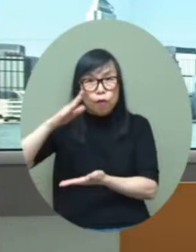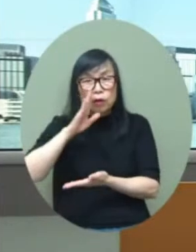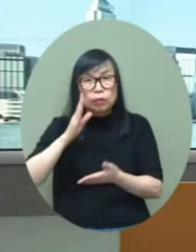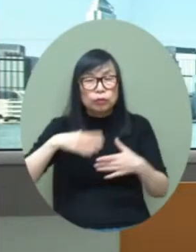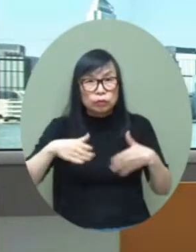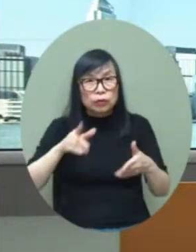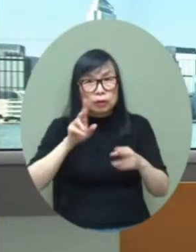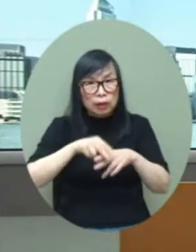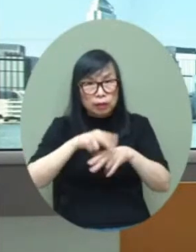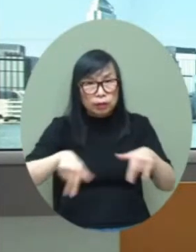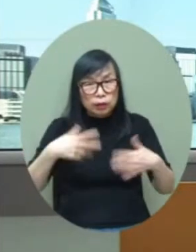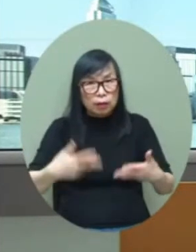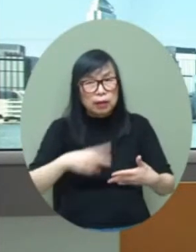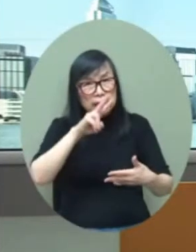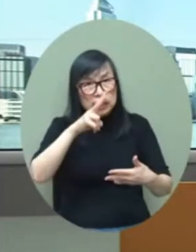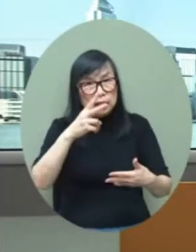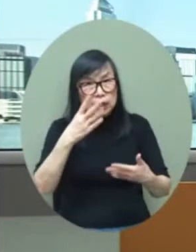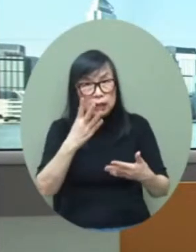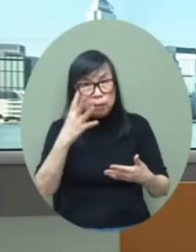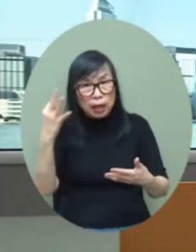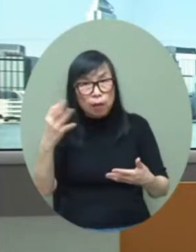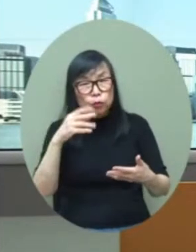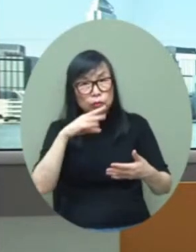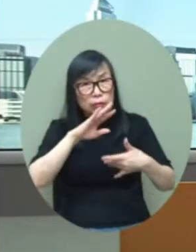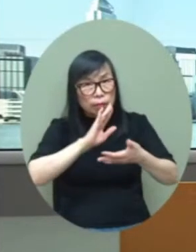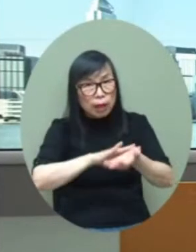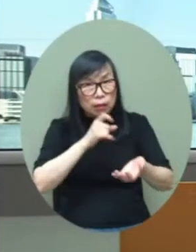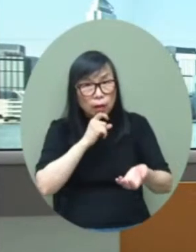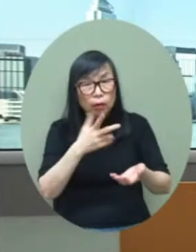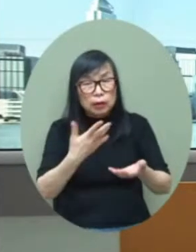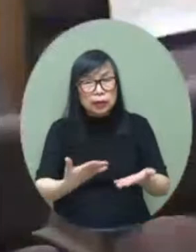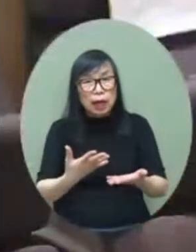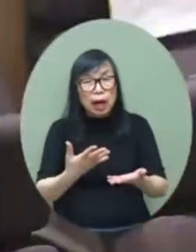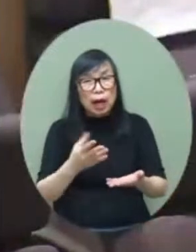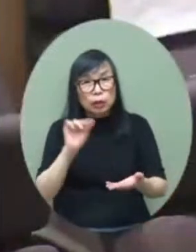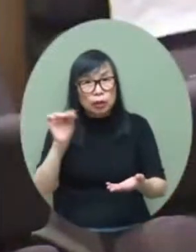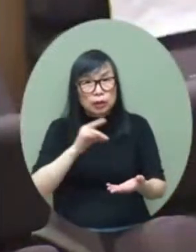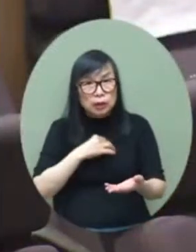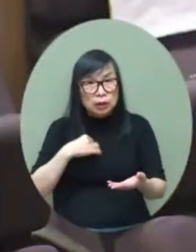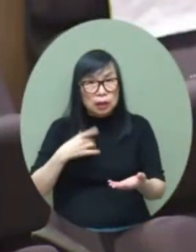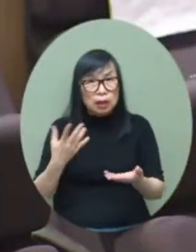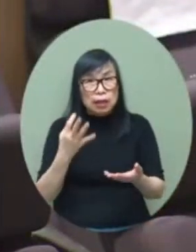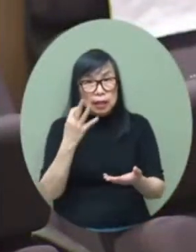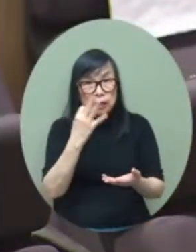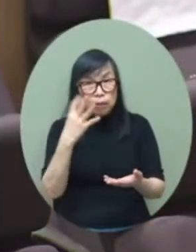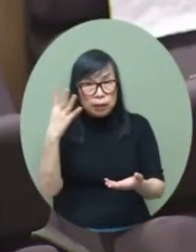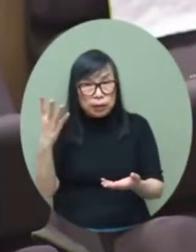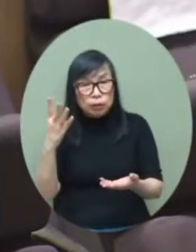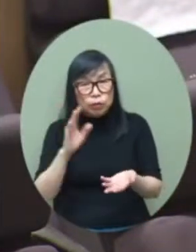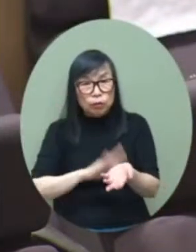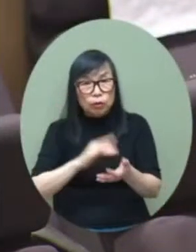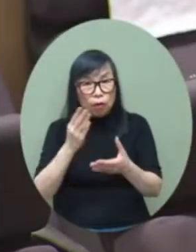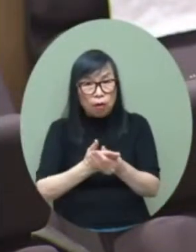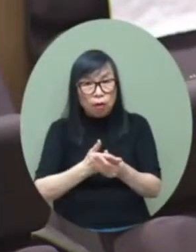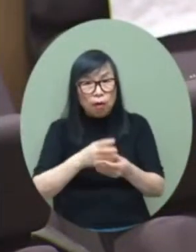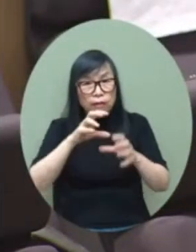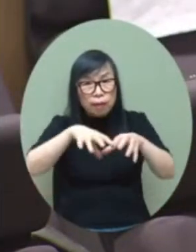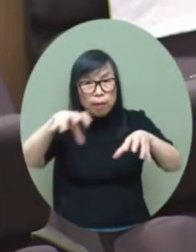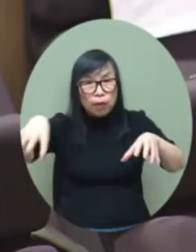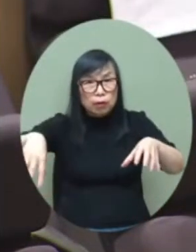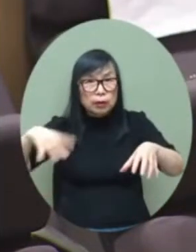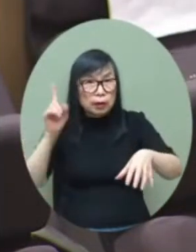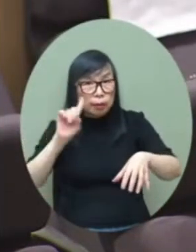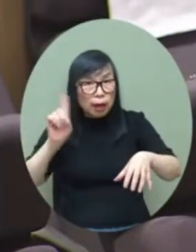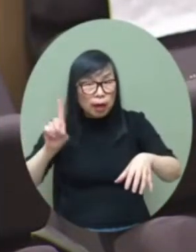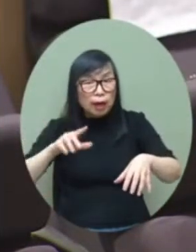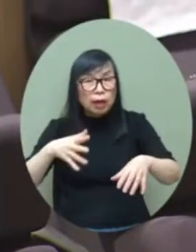With regard to the RTD of Fuhang Estate, 34 positive cases have been picked up. Dr. Zhang, do you